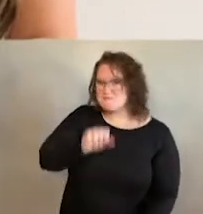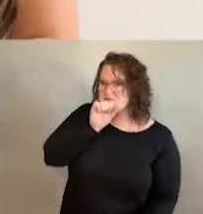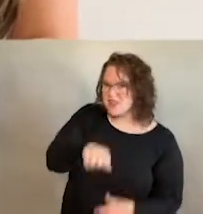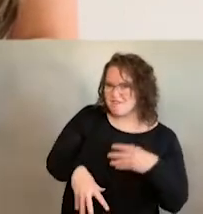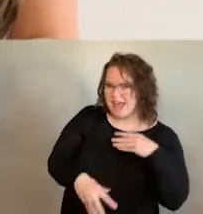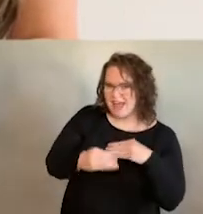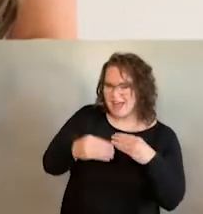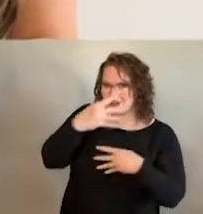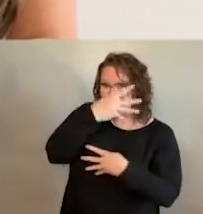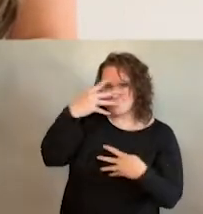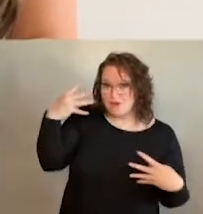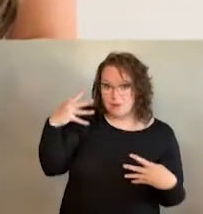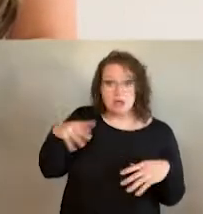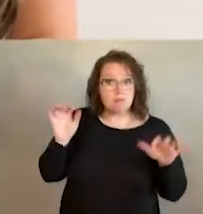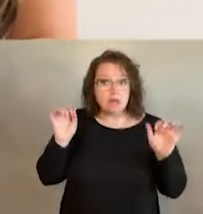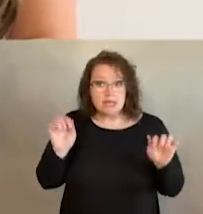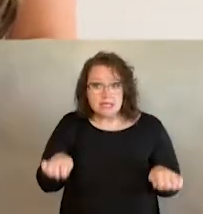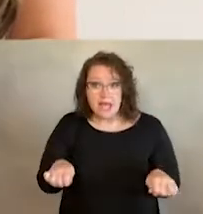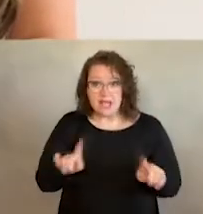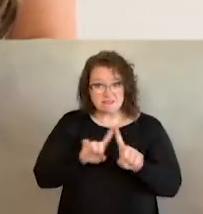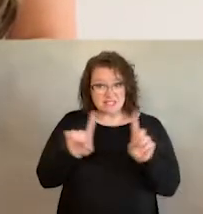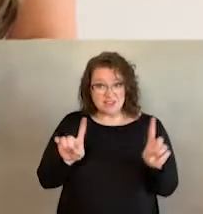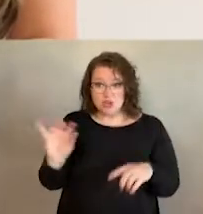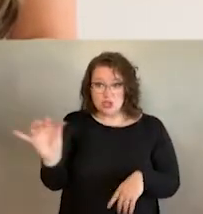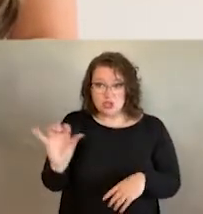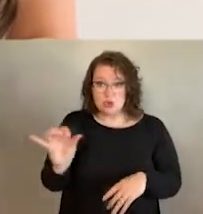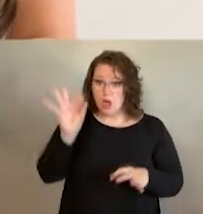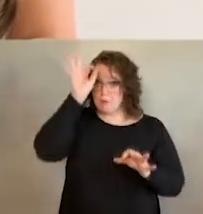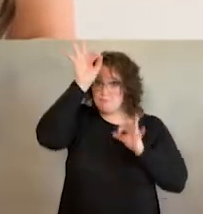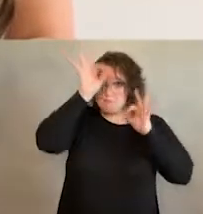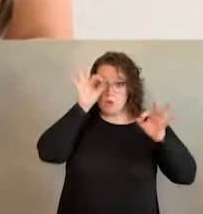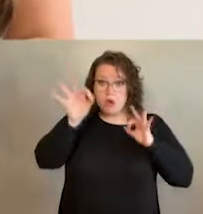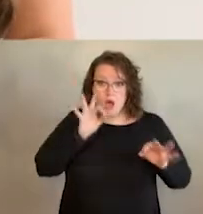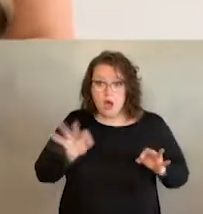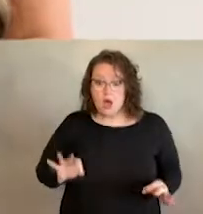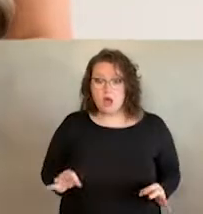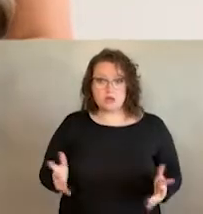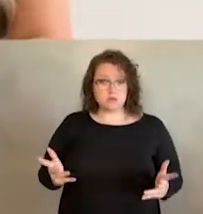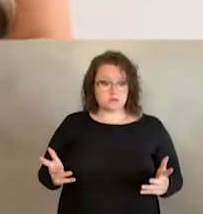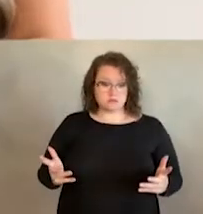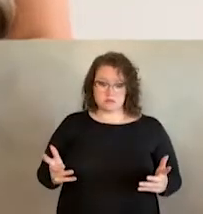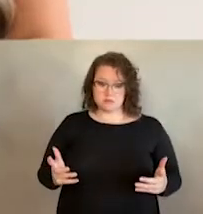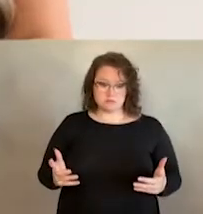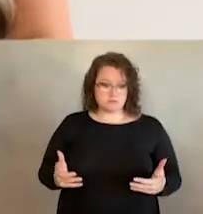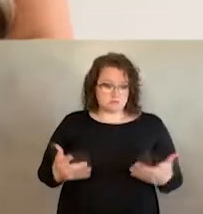And we loved adding in her stripes, but you could also make her look very different. You could add polka dots and